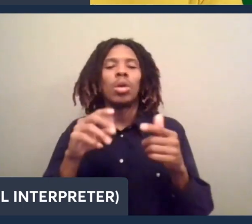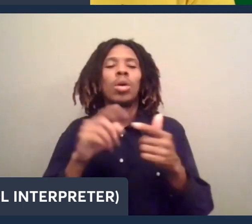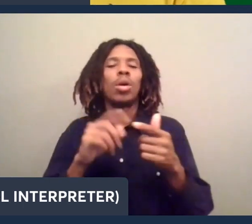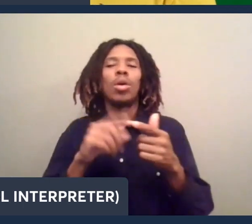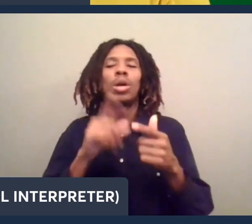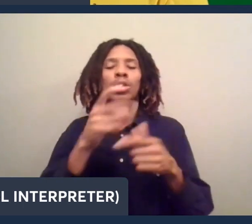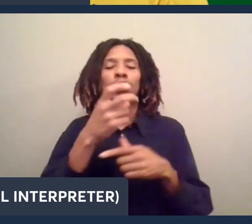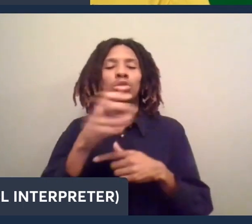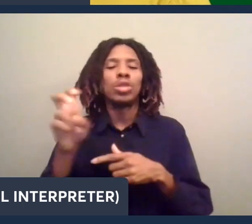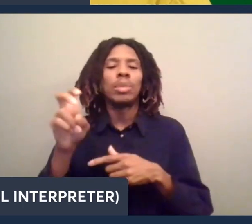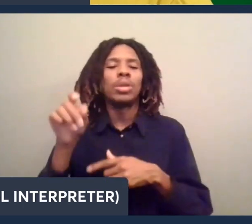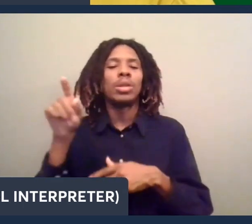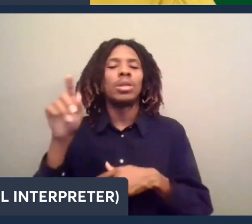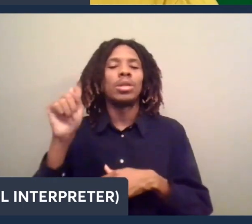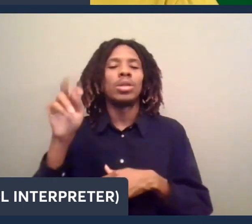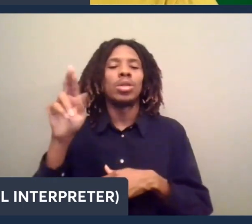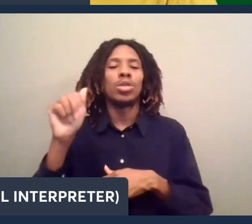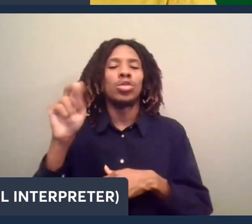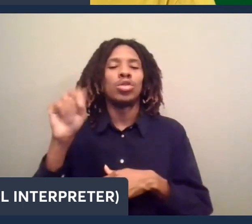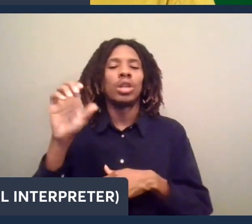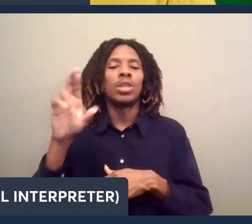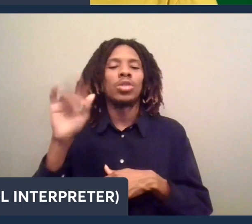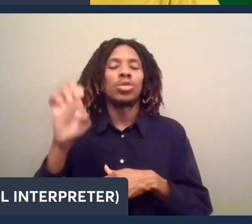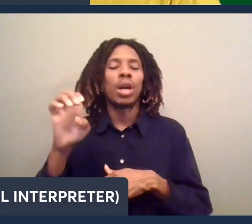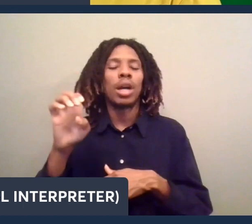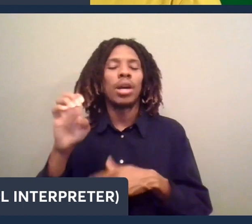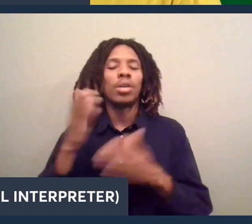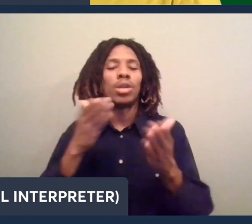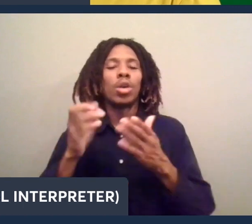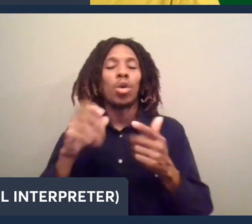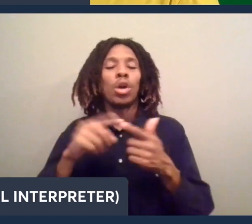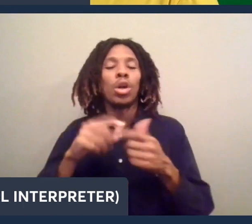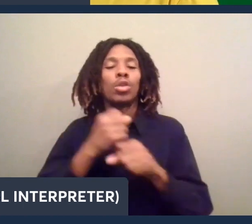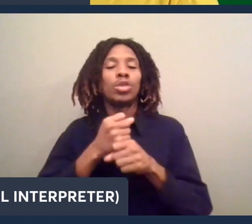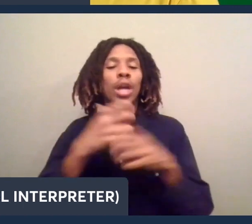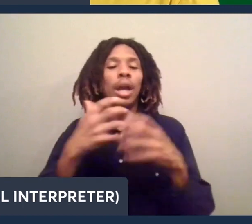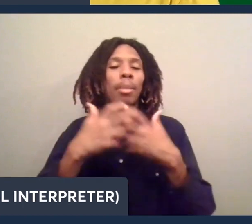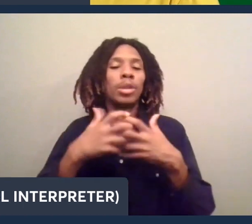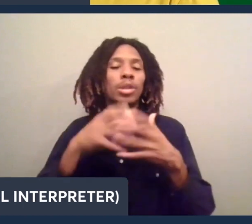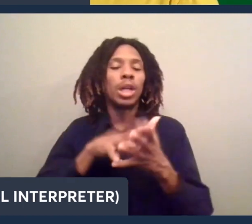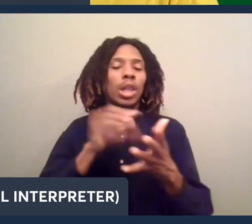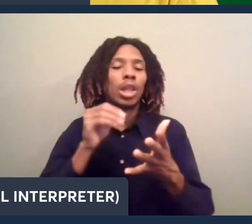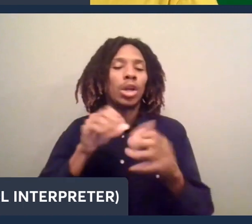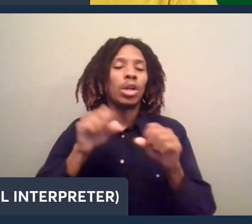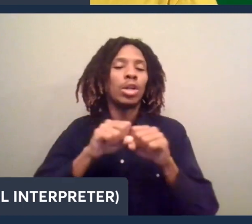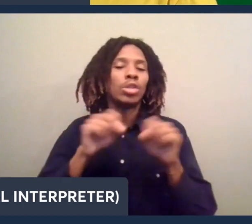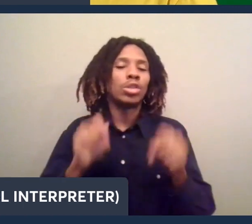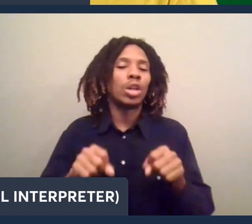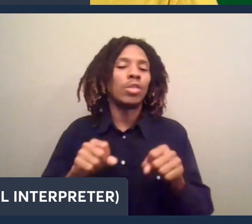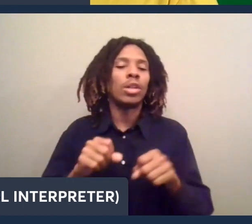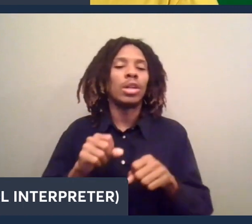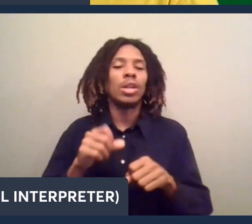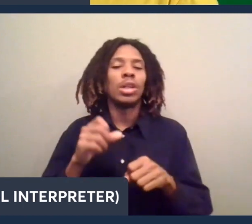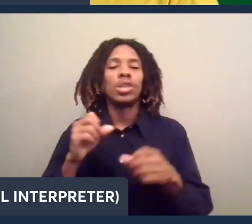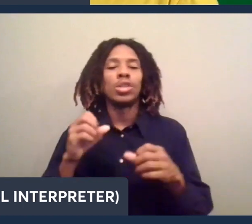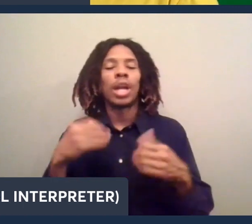service. Let's say, in addition, you want to generate machine learning services to generate a sentiment score using